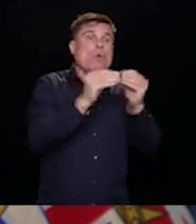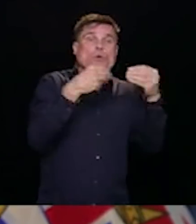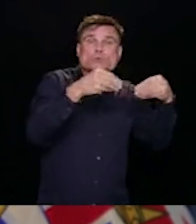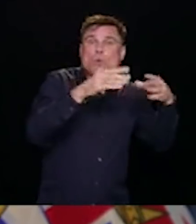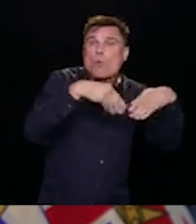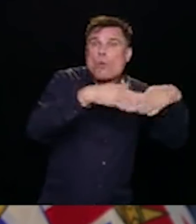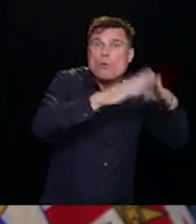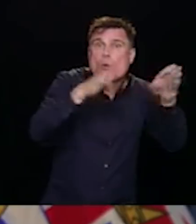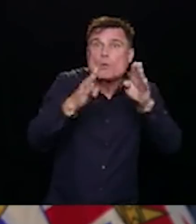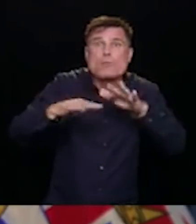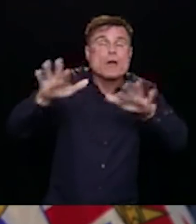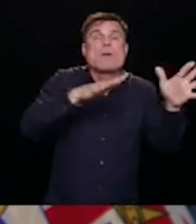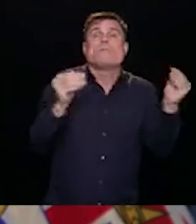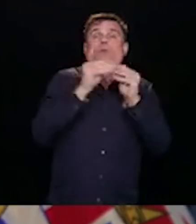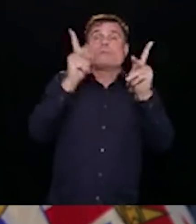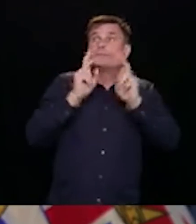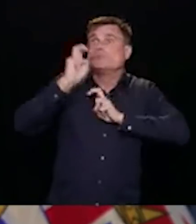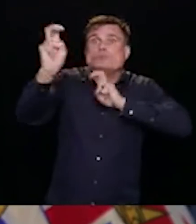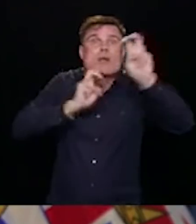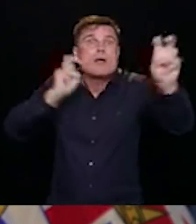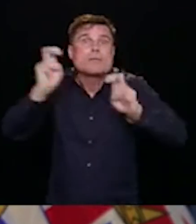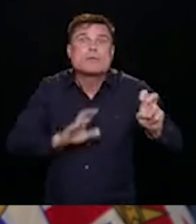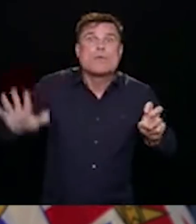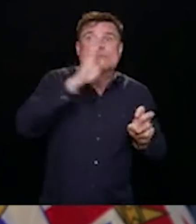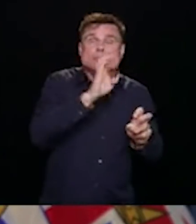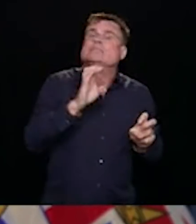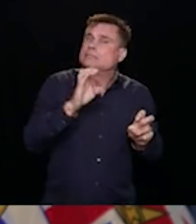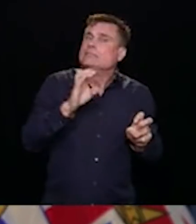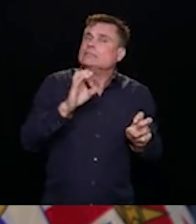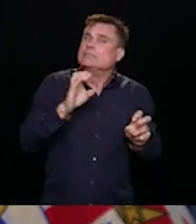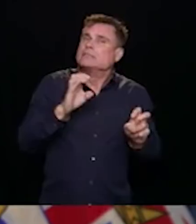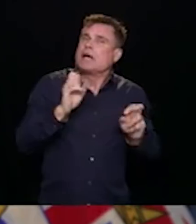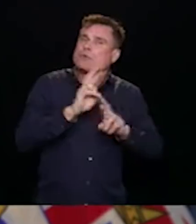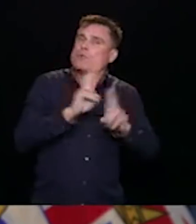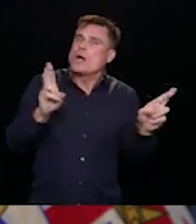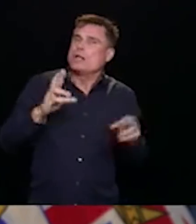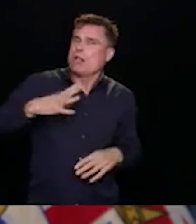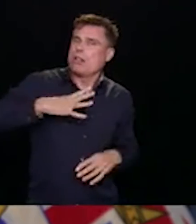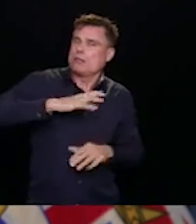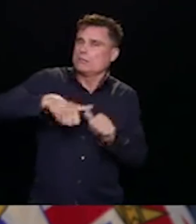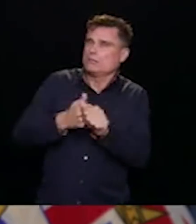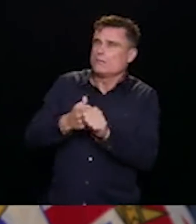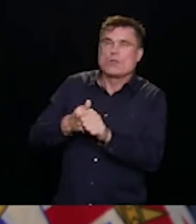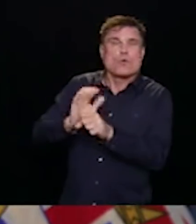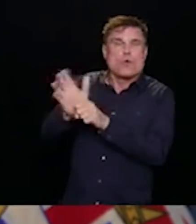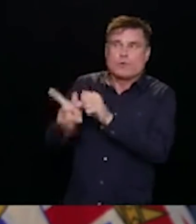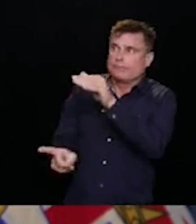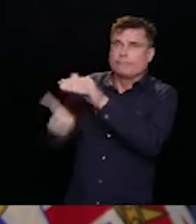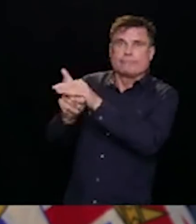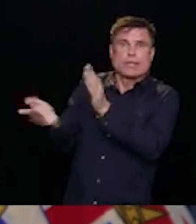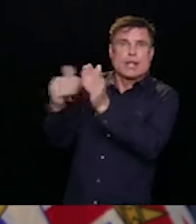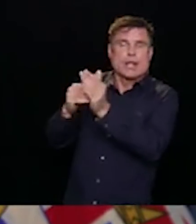more cases. And what we need to do is make sure we have those measures in place that we can stop the transmission quickly